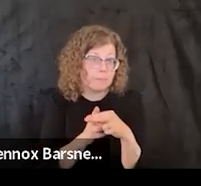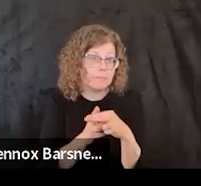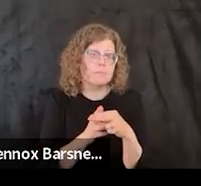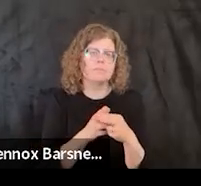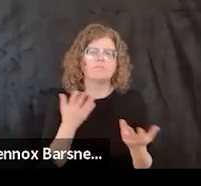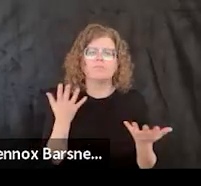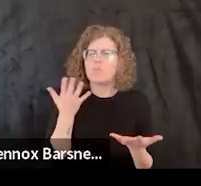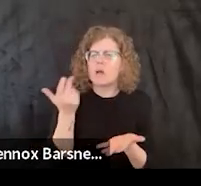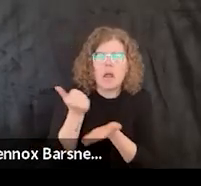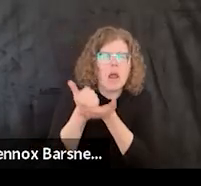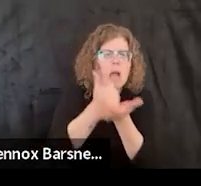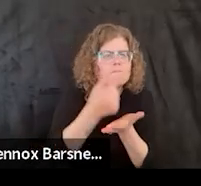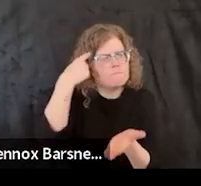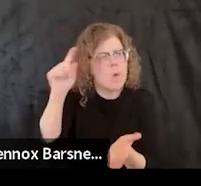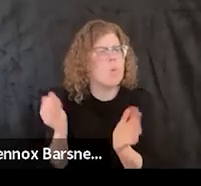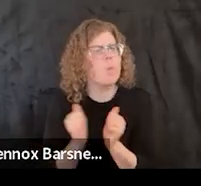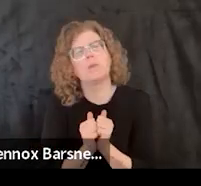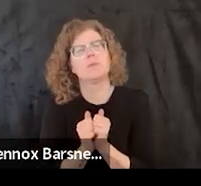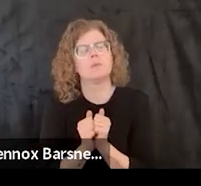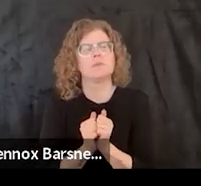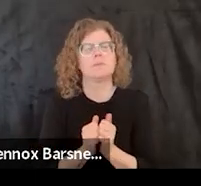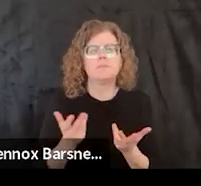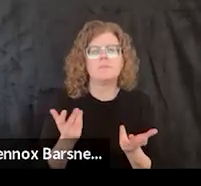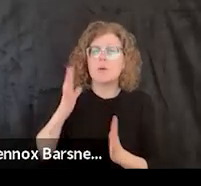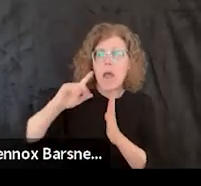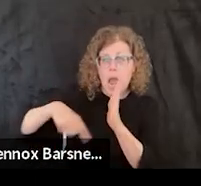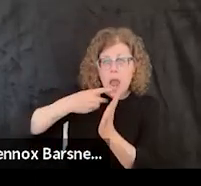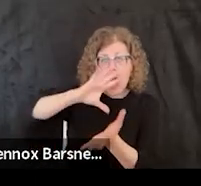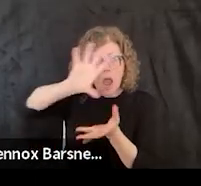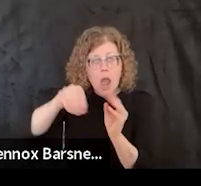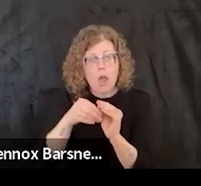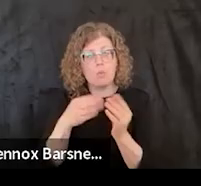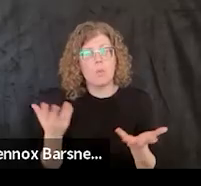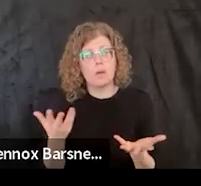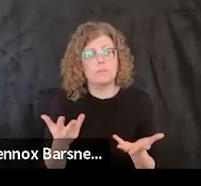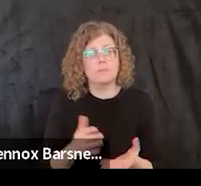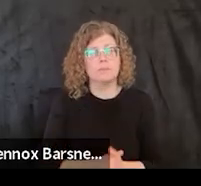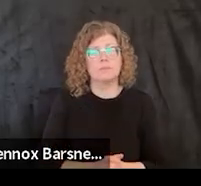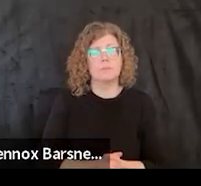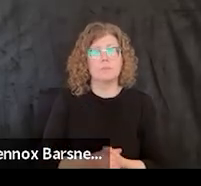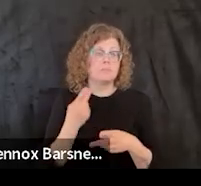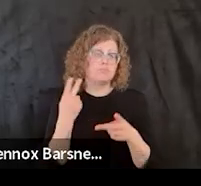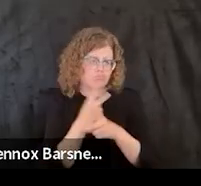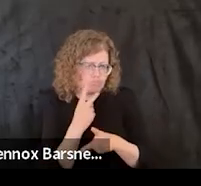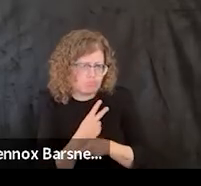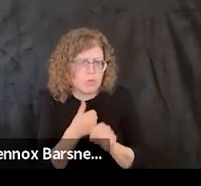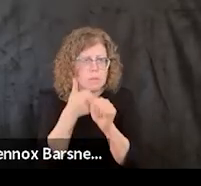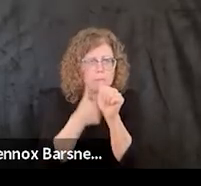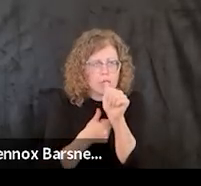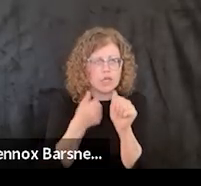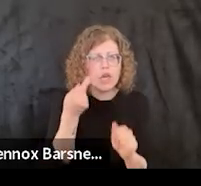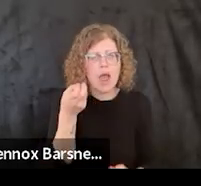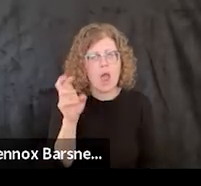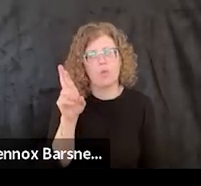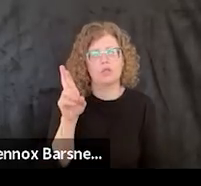of hours they helped you, and their hourly rate. There is no recommended hourly rate as it depends on the service